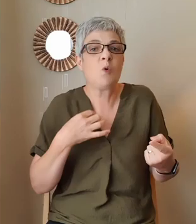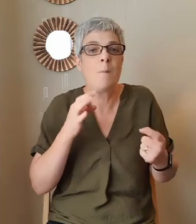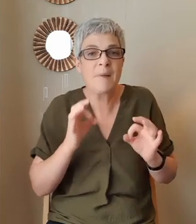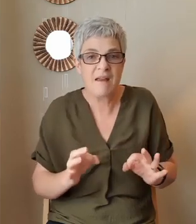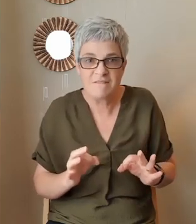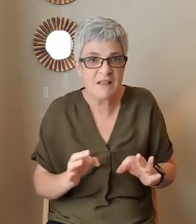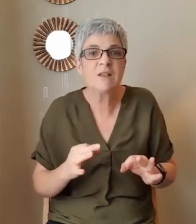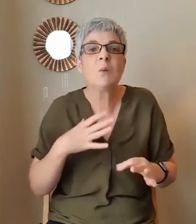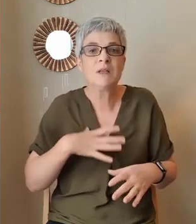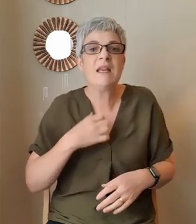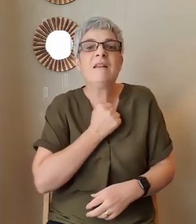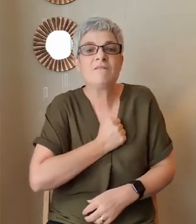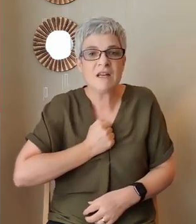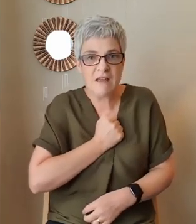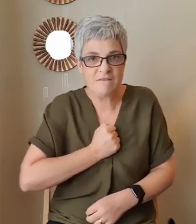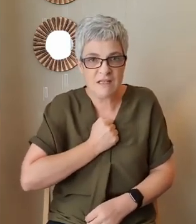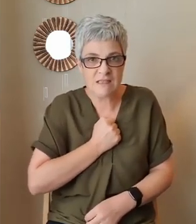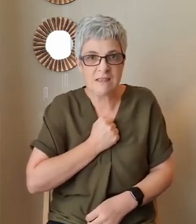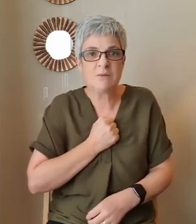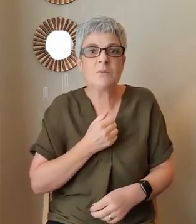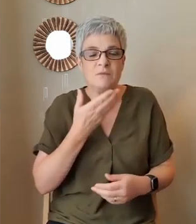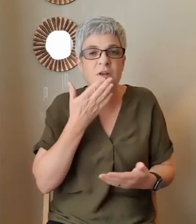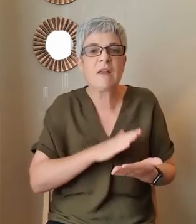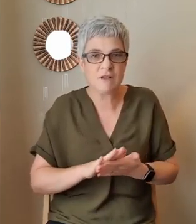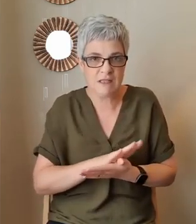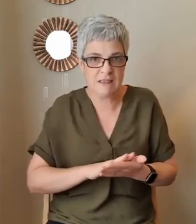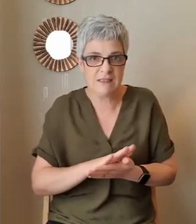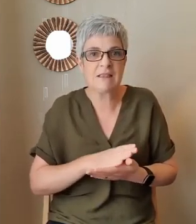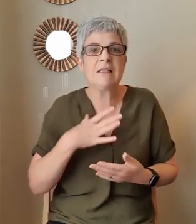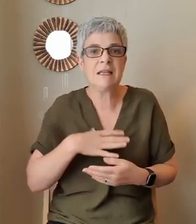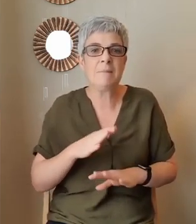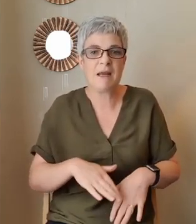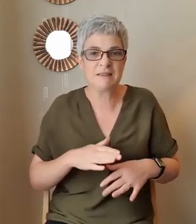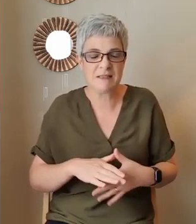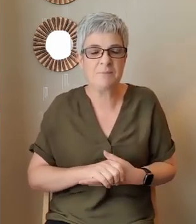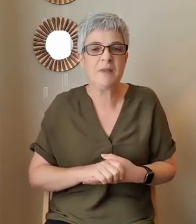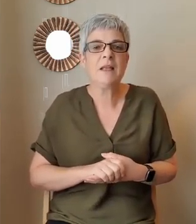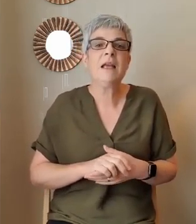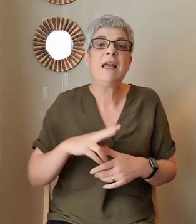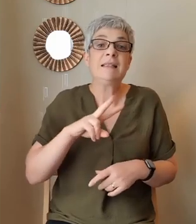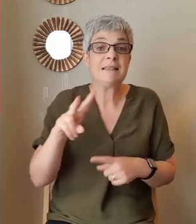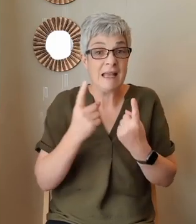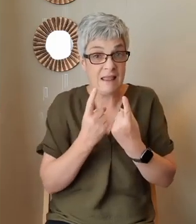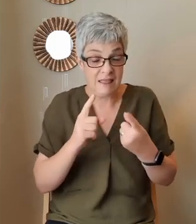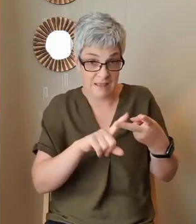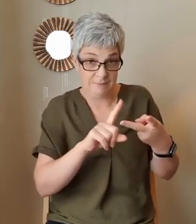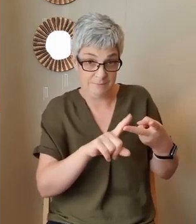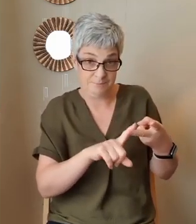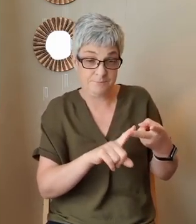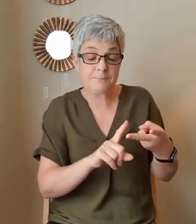We need mercy. The second thing that Jonah had to see, as well as his moral need, was